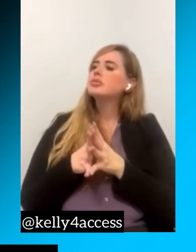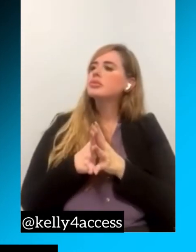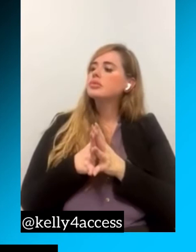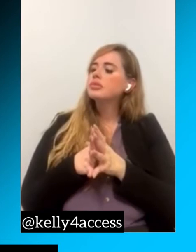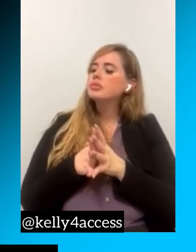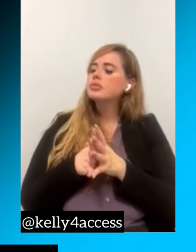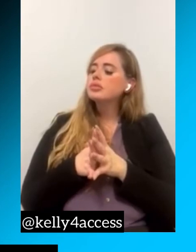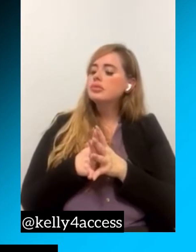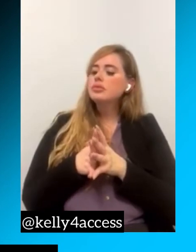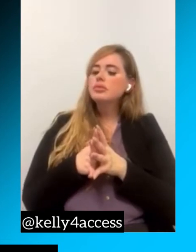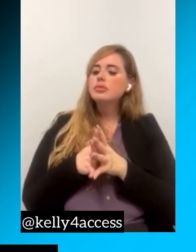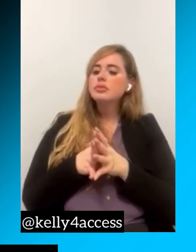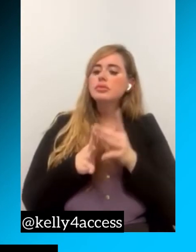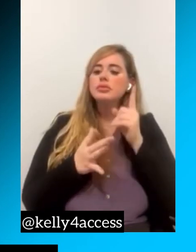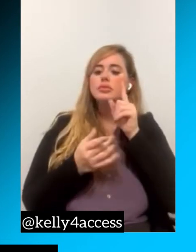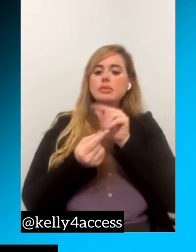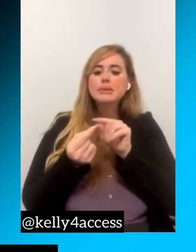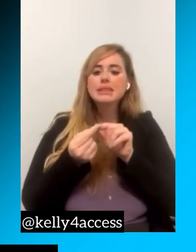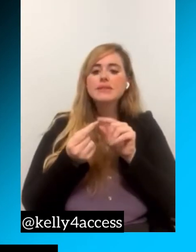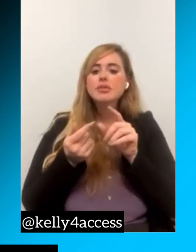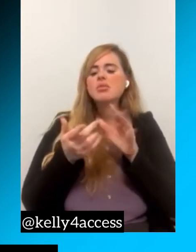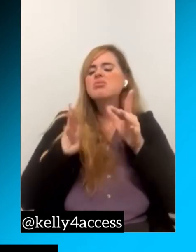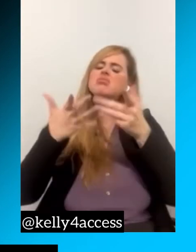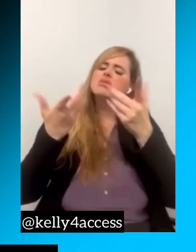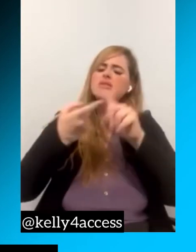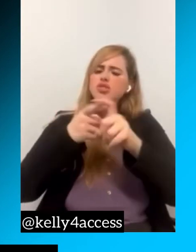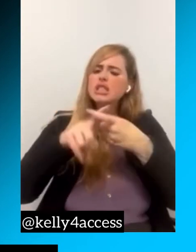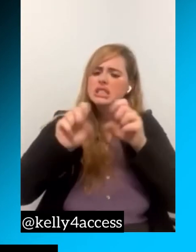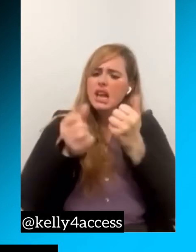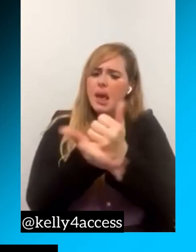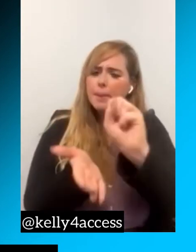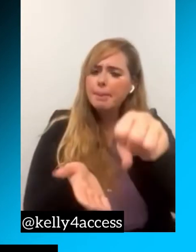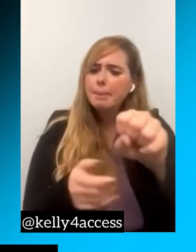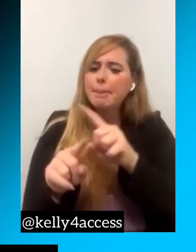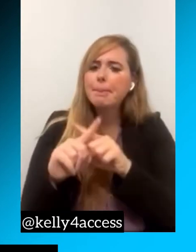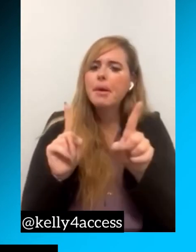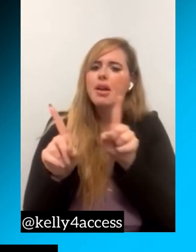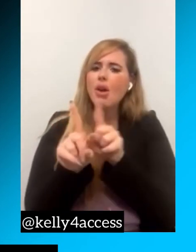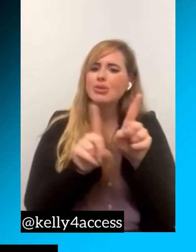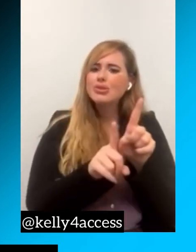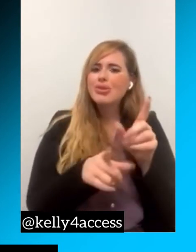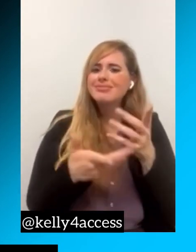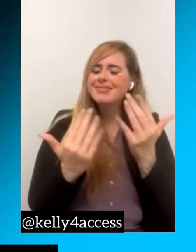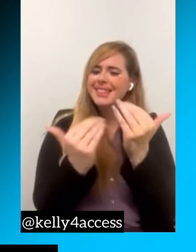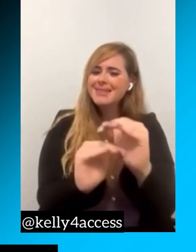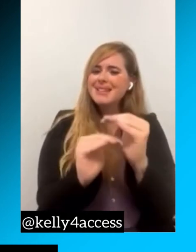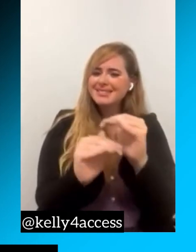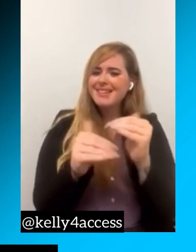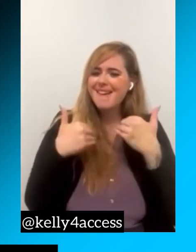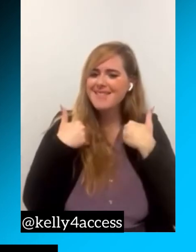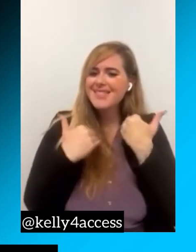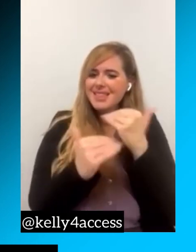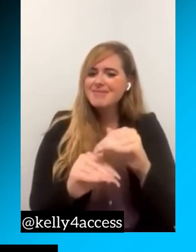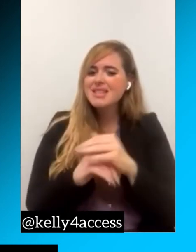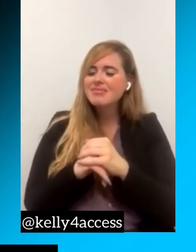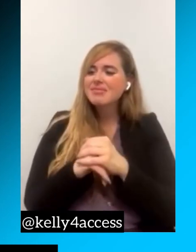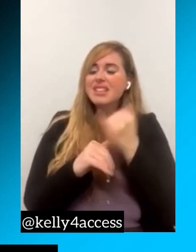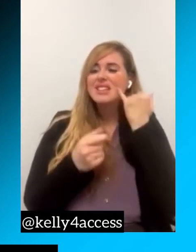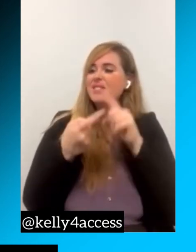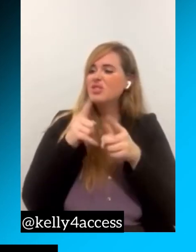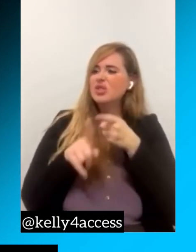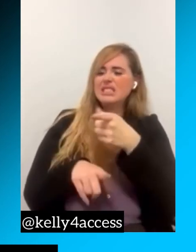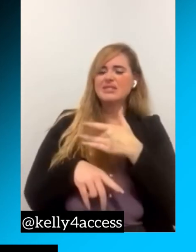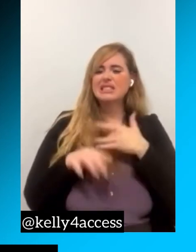To a certain extent, friends can help you, but also there is a limit somewhere when friends don't feel